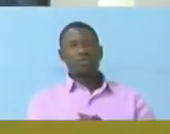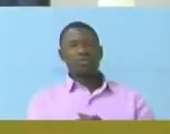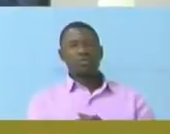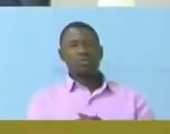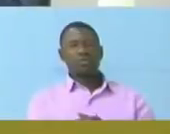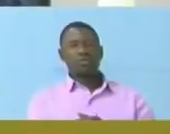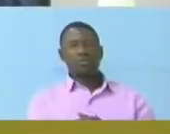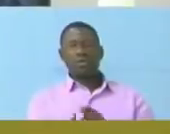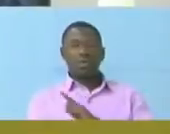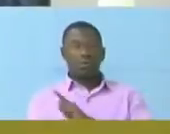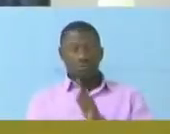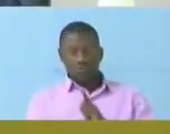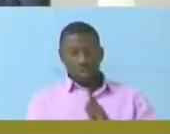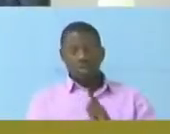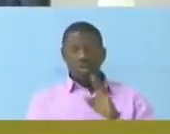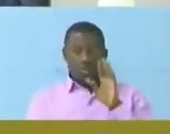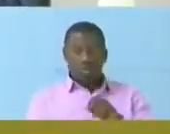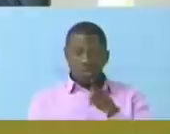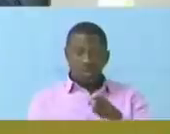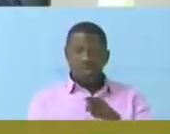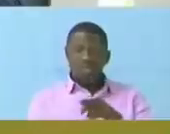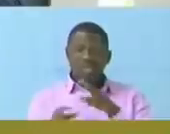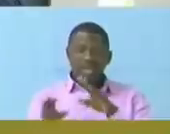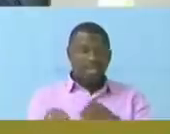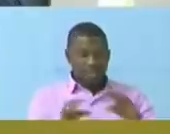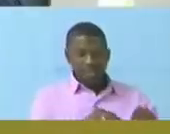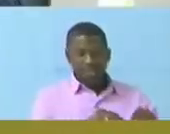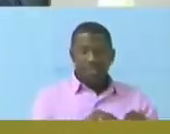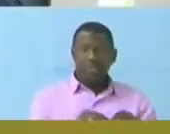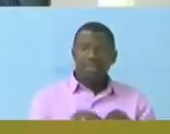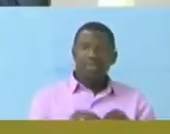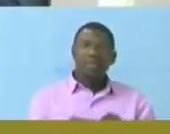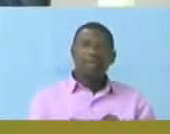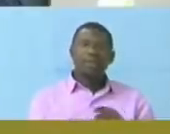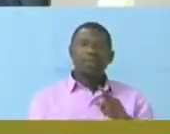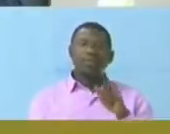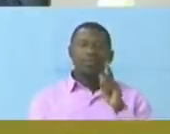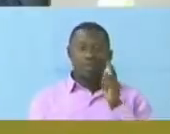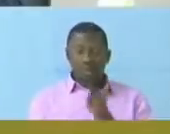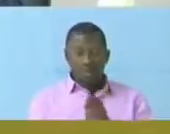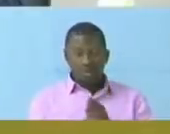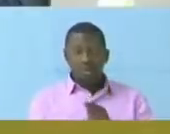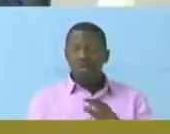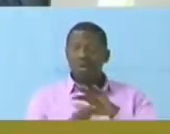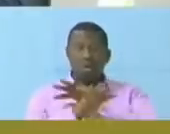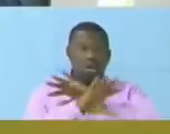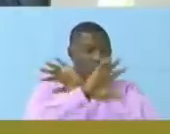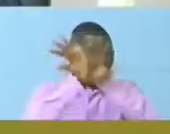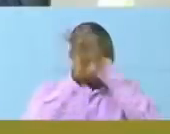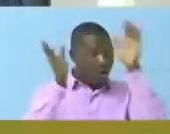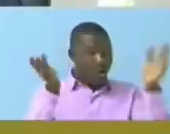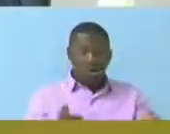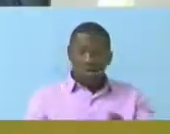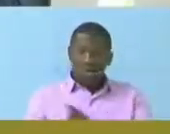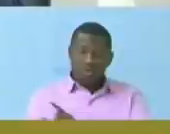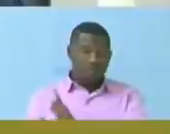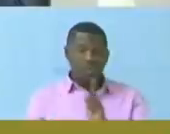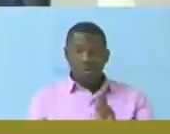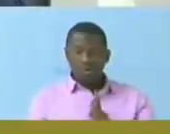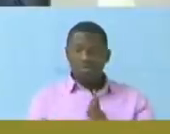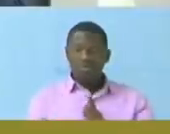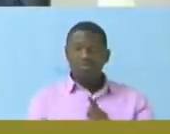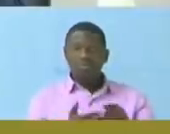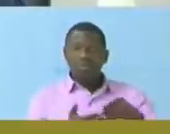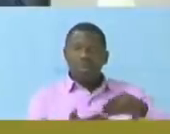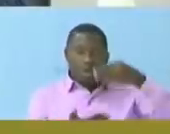So we are doing this exercise so that all of us would learn